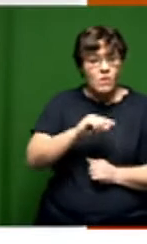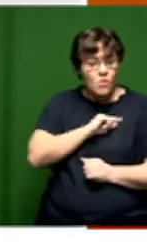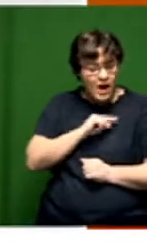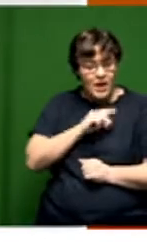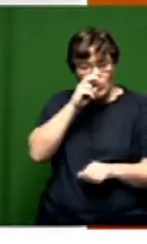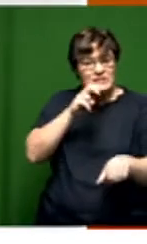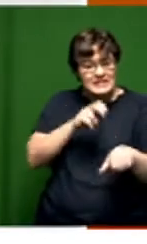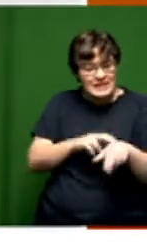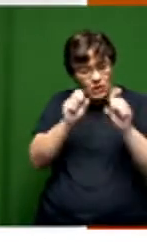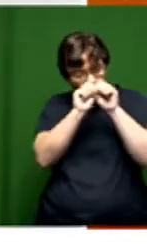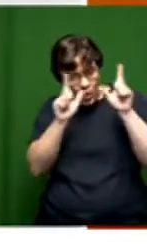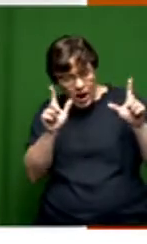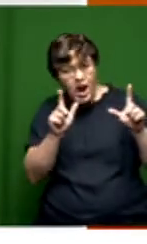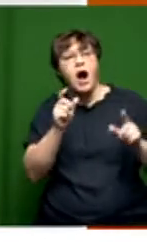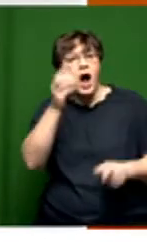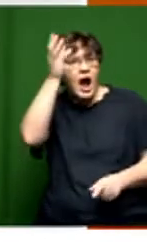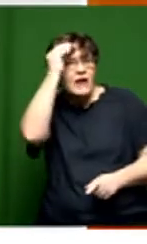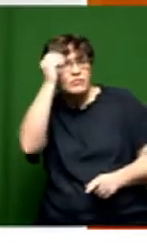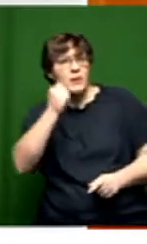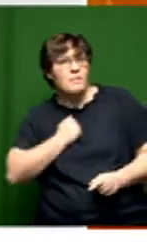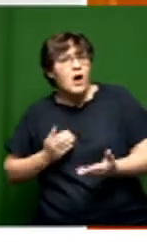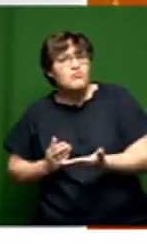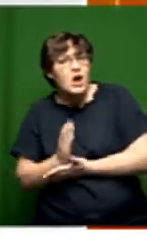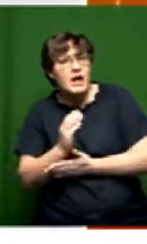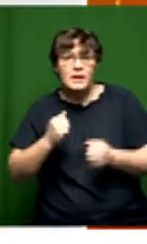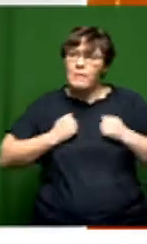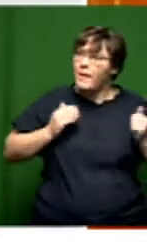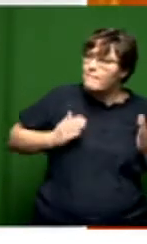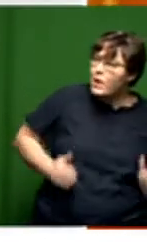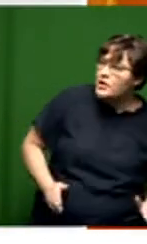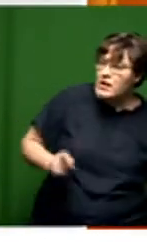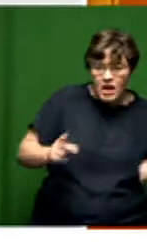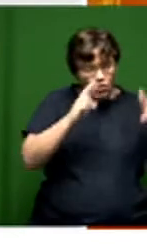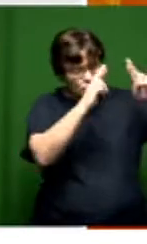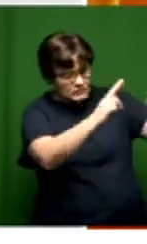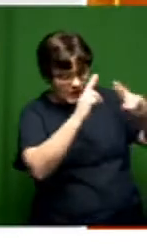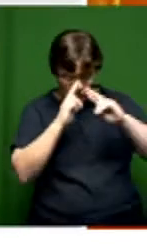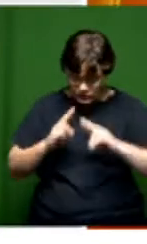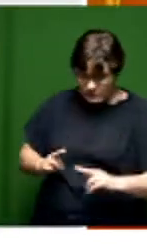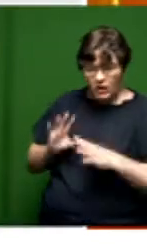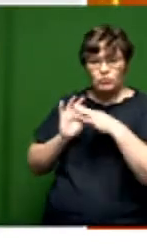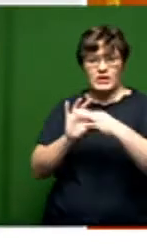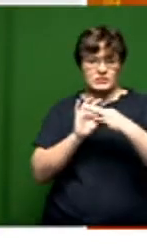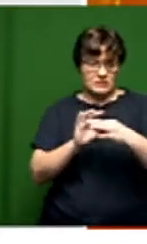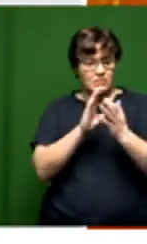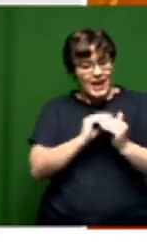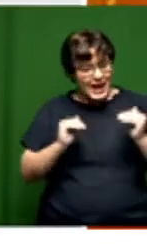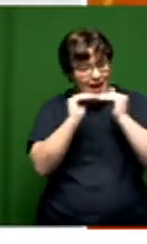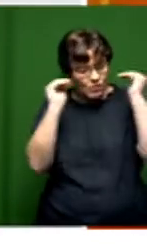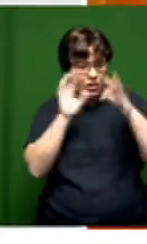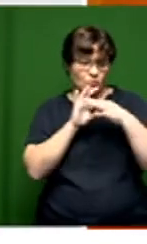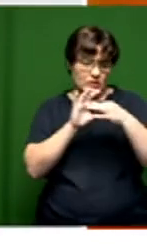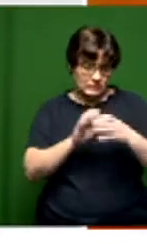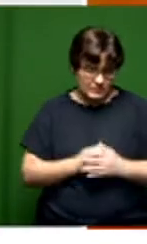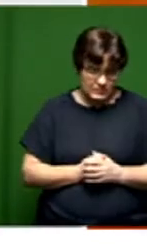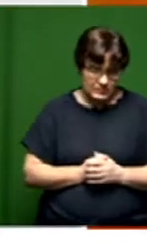information and awareness about their rights, their body, building respectful relationships, building equitable relationships. So